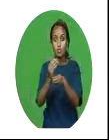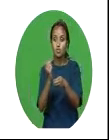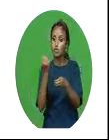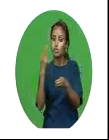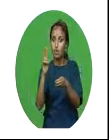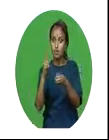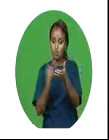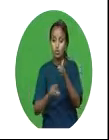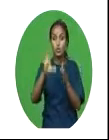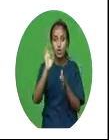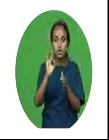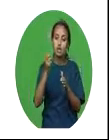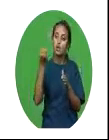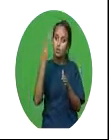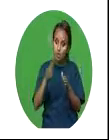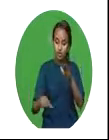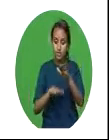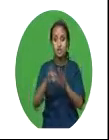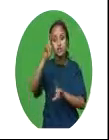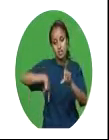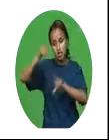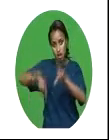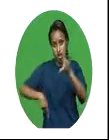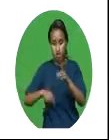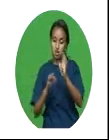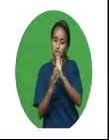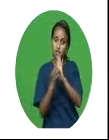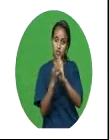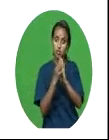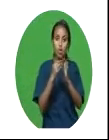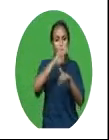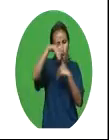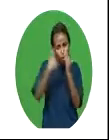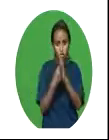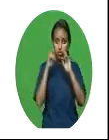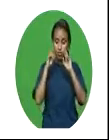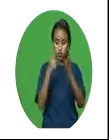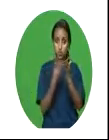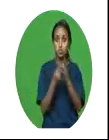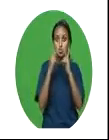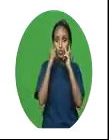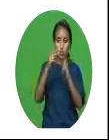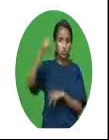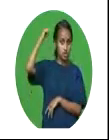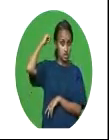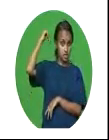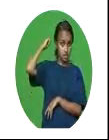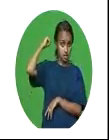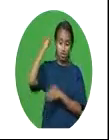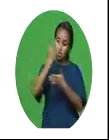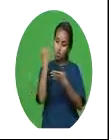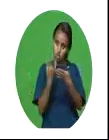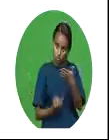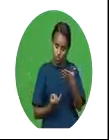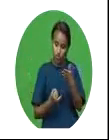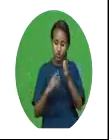surface line elements and number them in all views as shown on the screen. Draw the